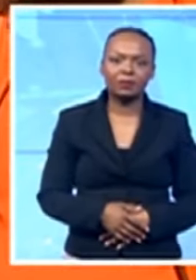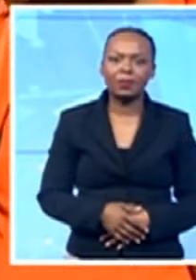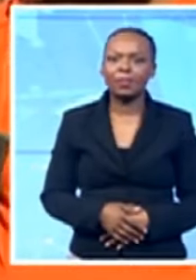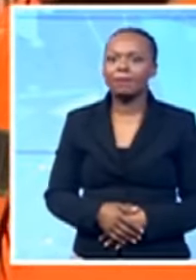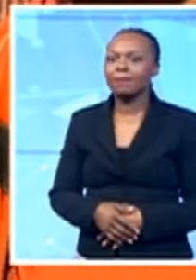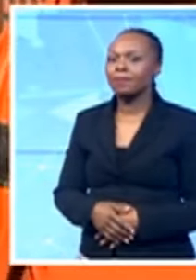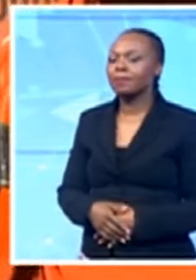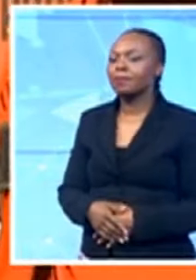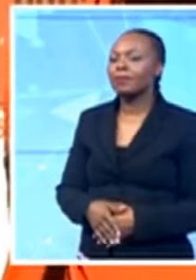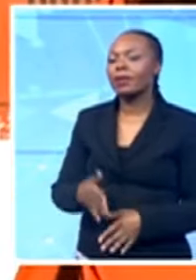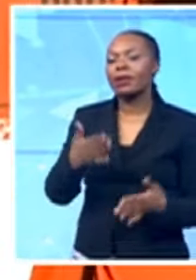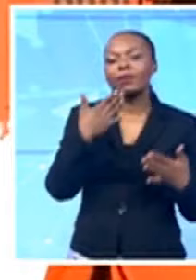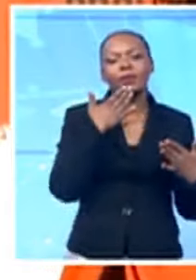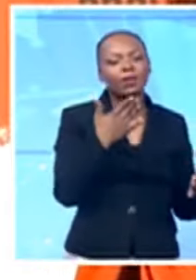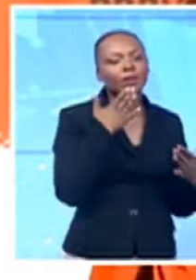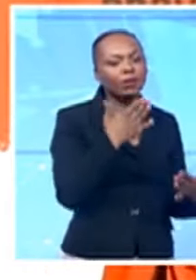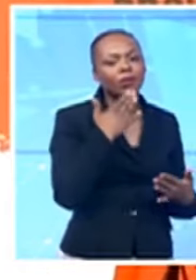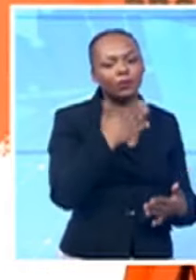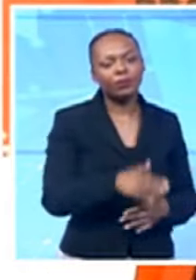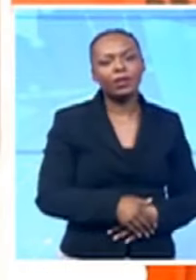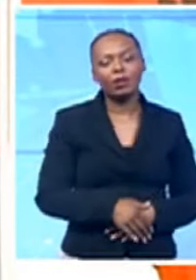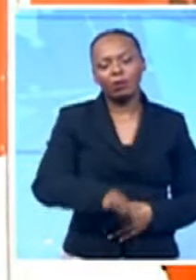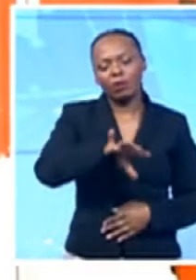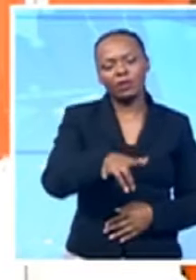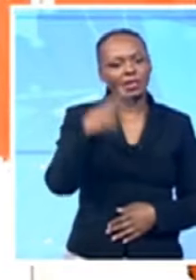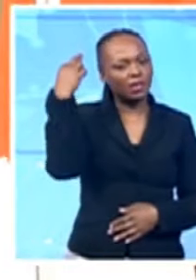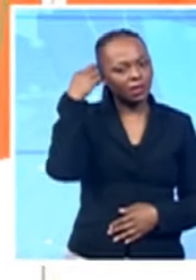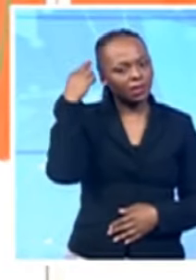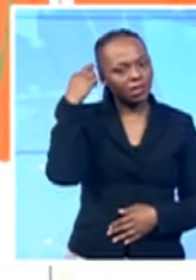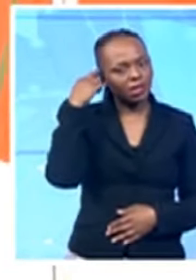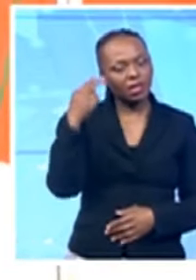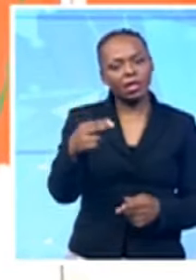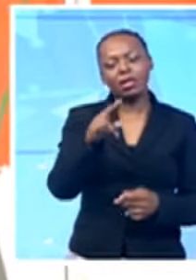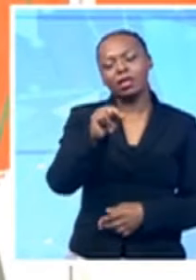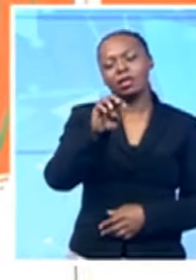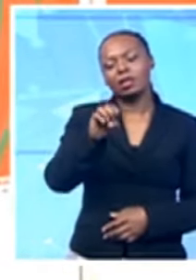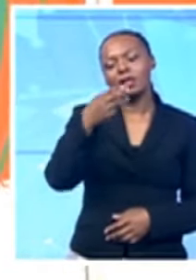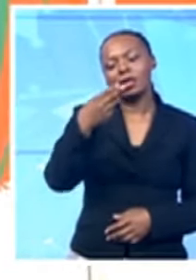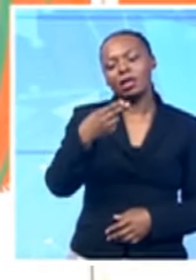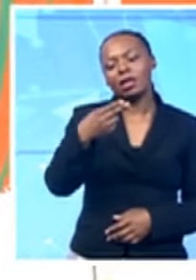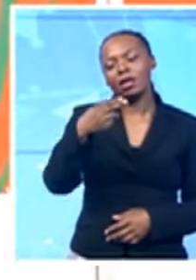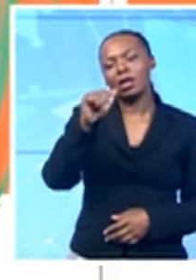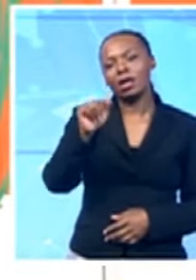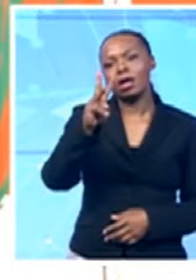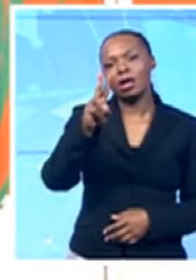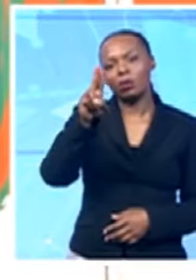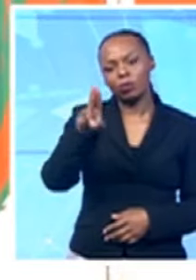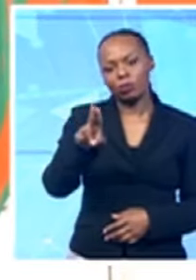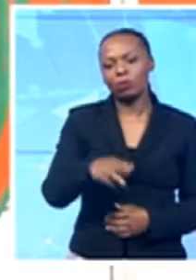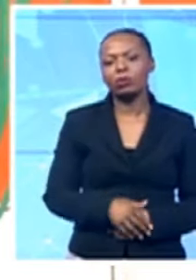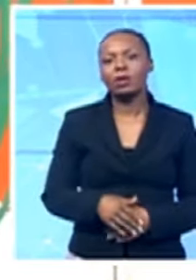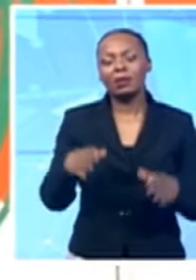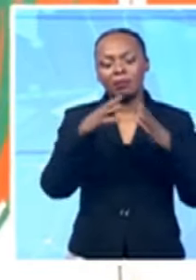Secretary of NEHAWU, they're painting quite a bleak picture of the situation on the ground facing health workers amidst this